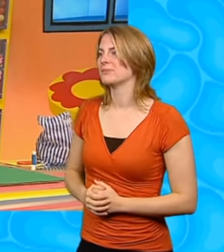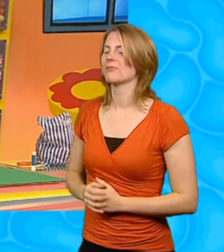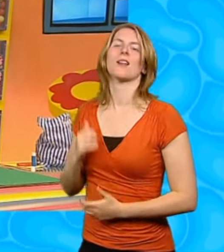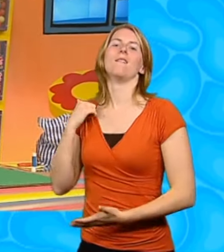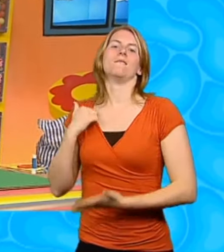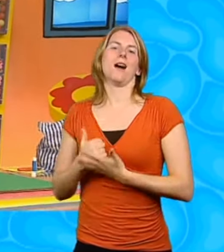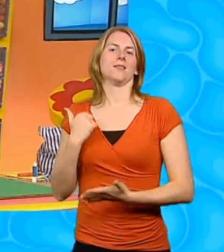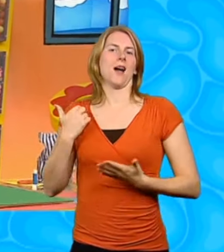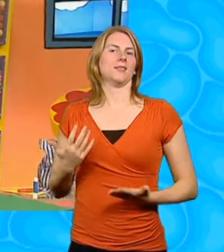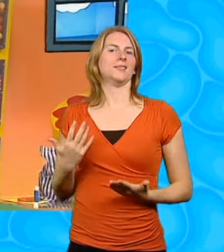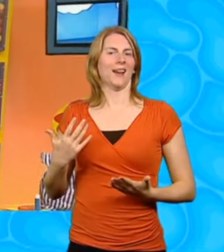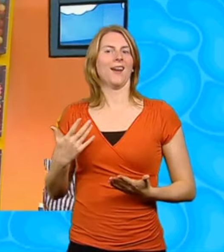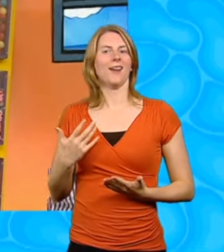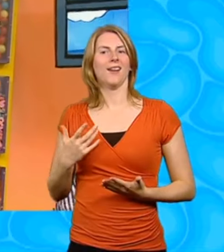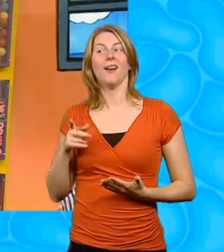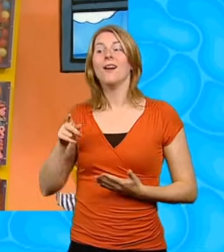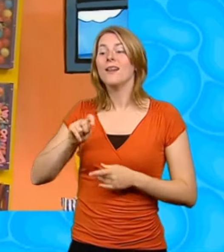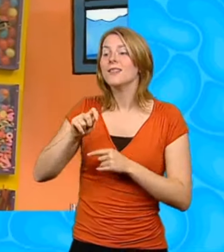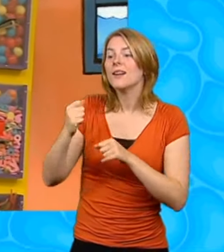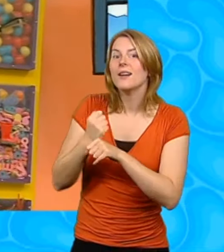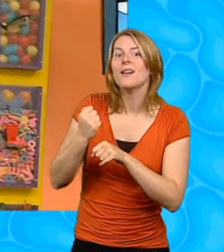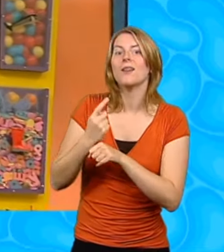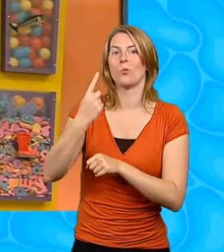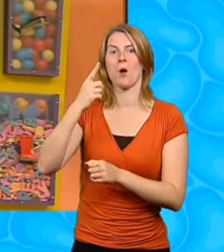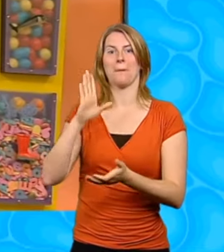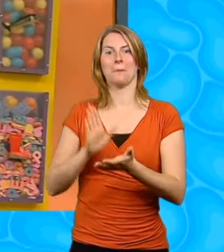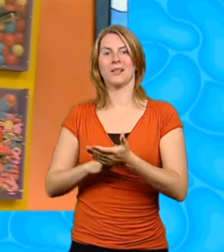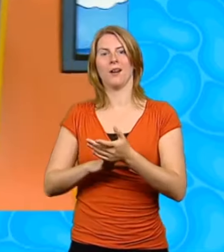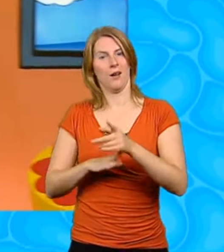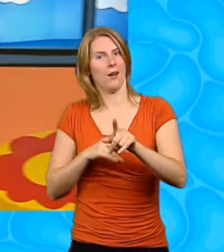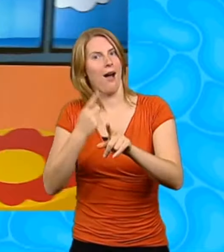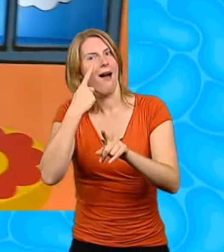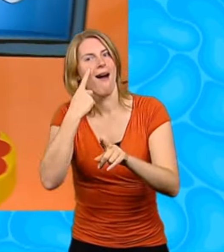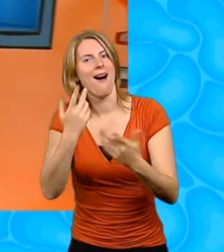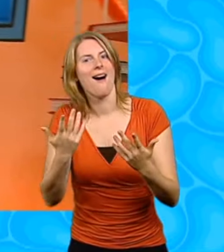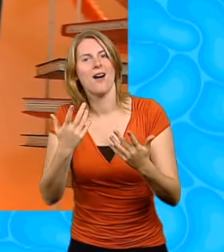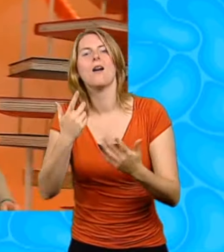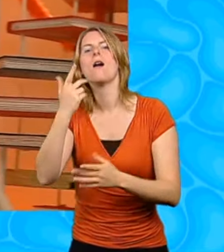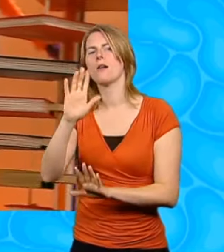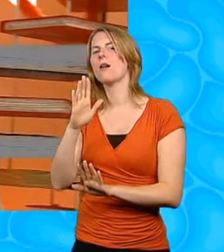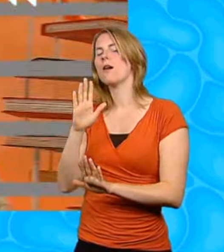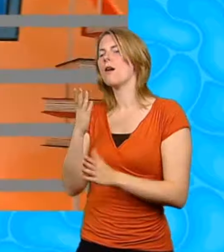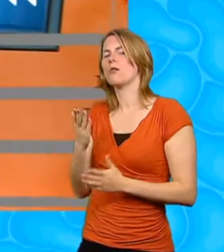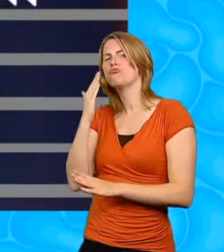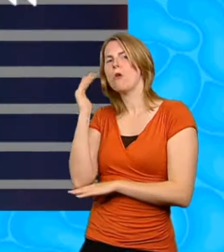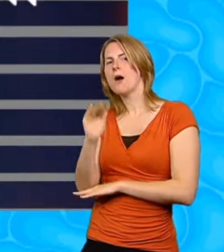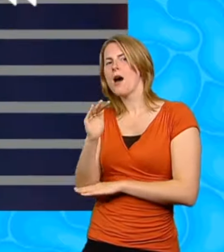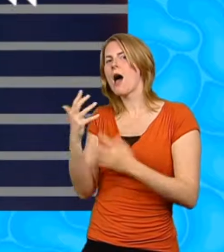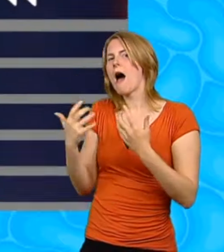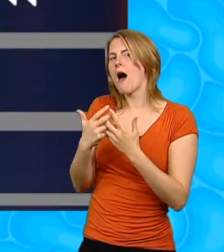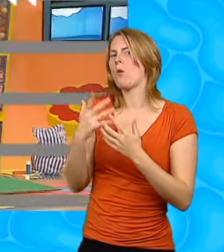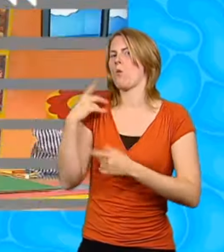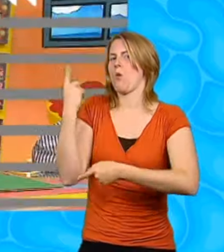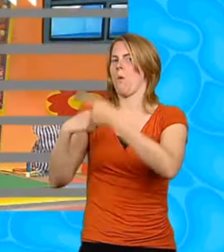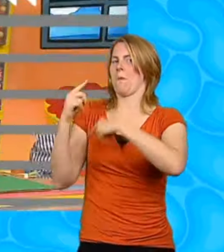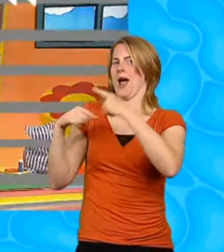Fantastic! Pencil pets made in a minute. Why don't you try it? And here's a reminder of how to do it. Let's go back